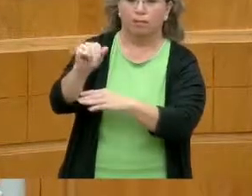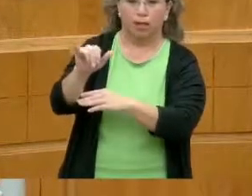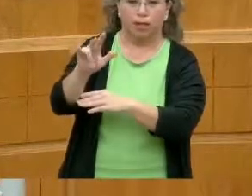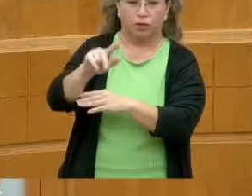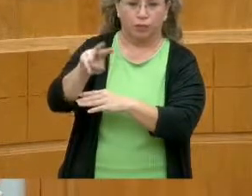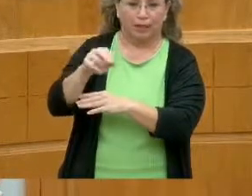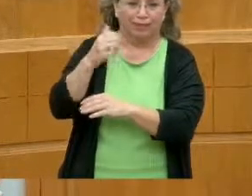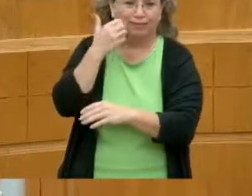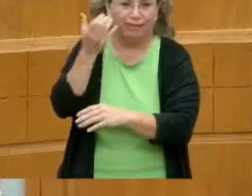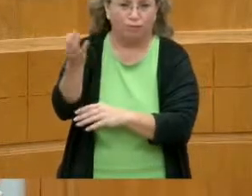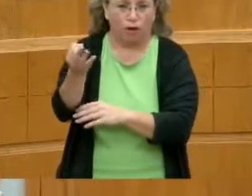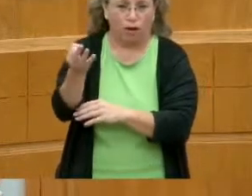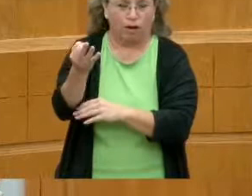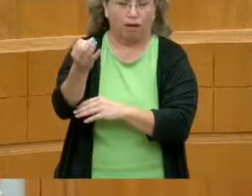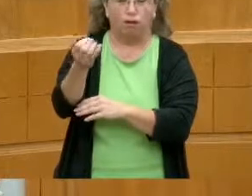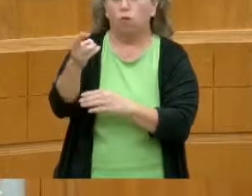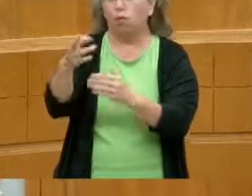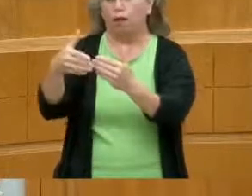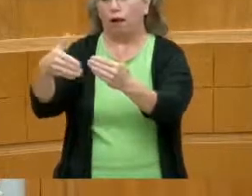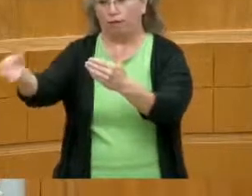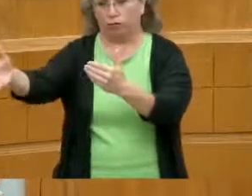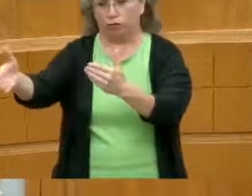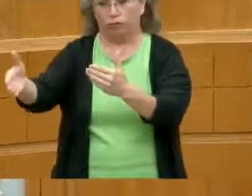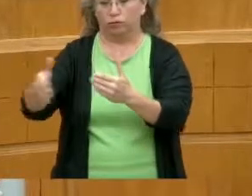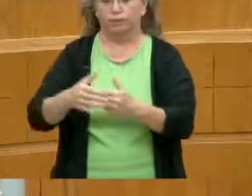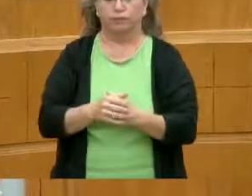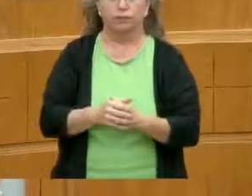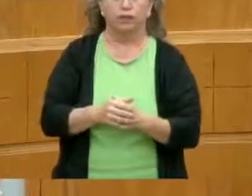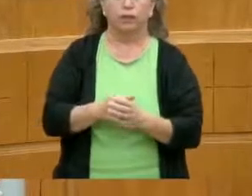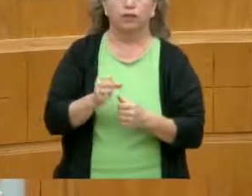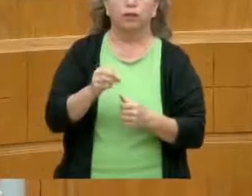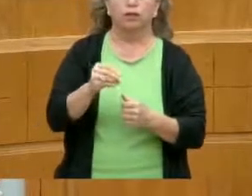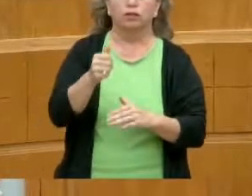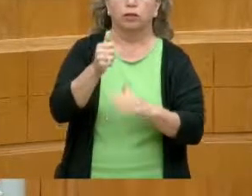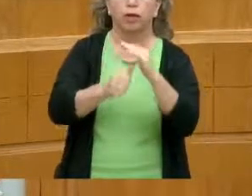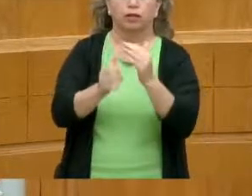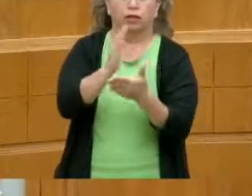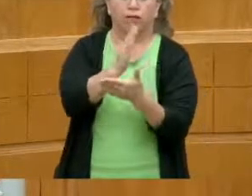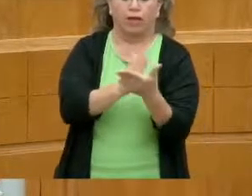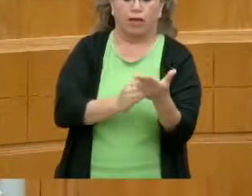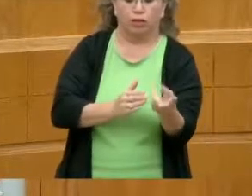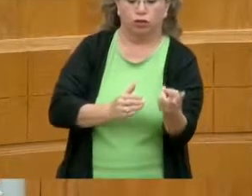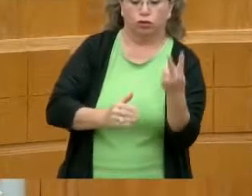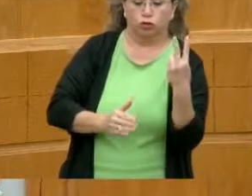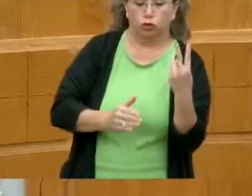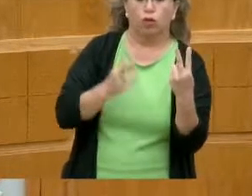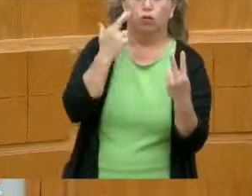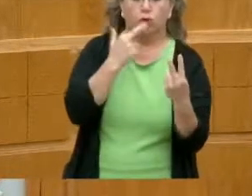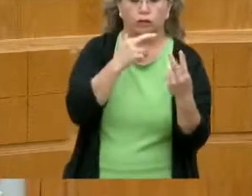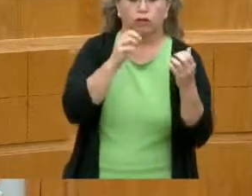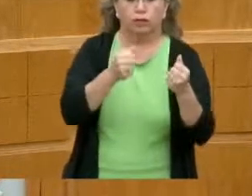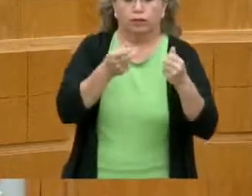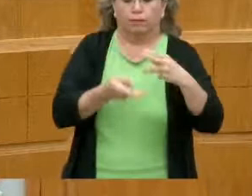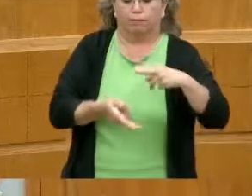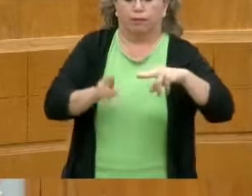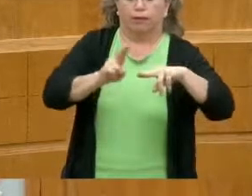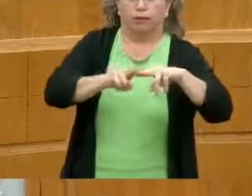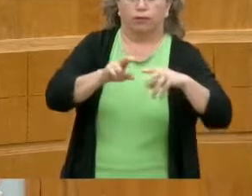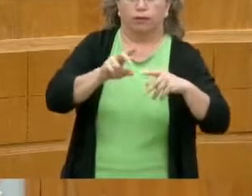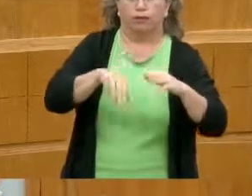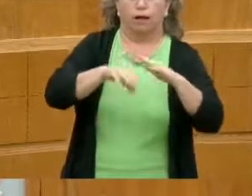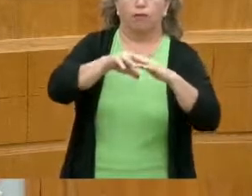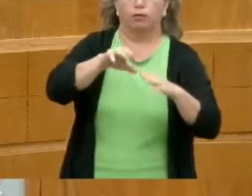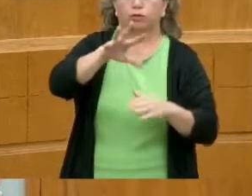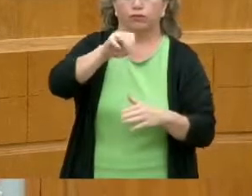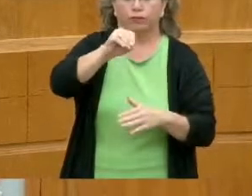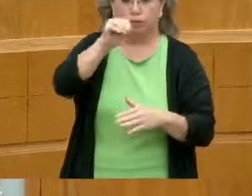Friday, or after. And so under Phase 2, restaurants may increase their occupancy to 50%. You may